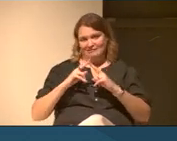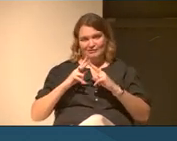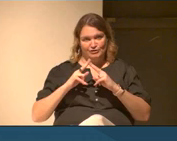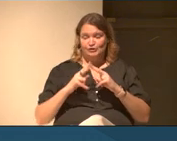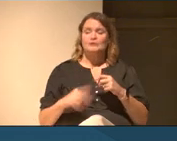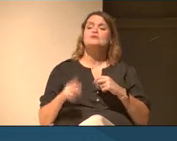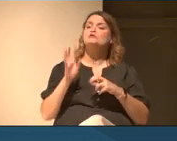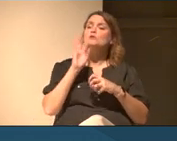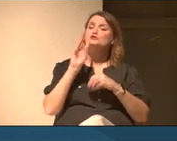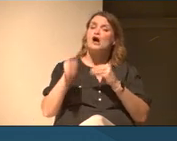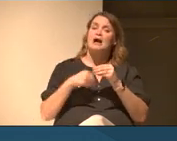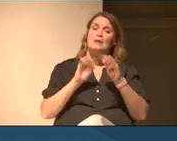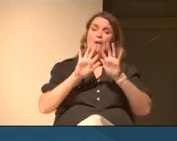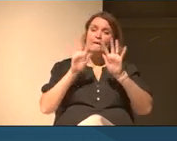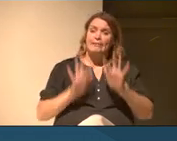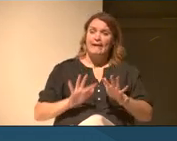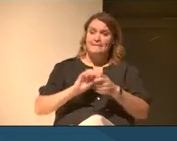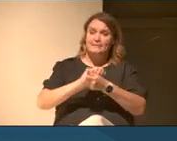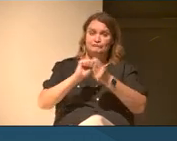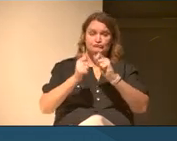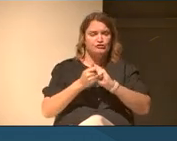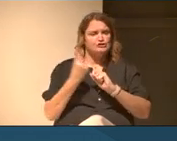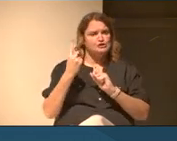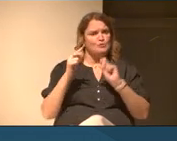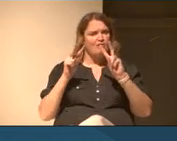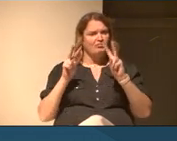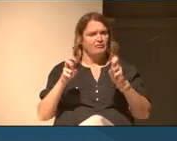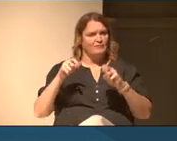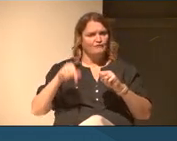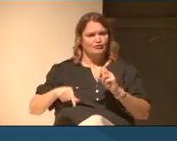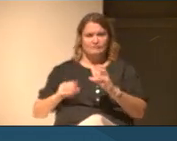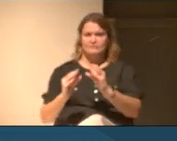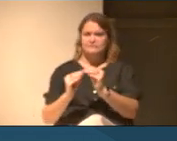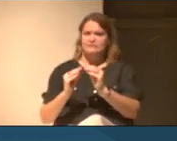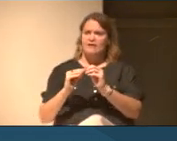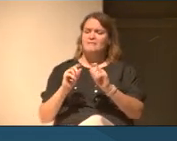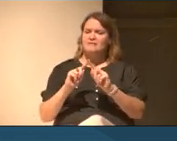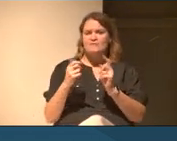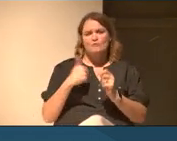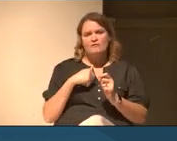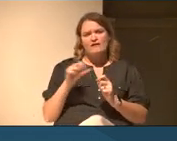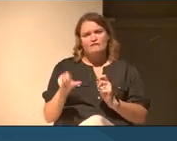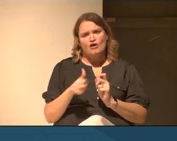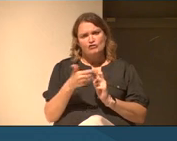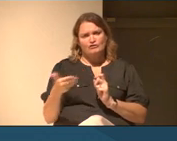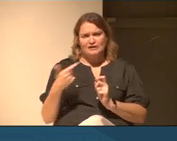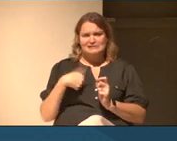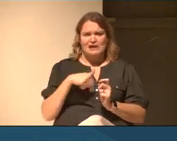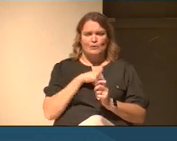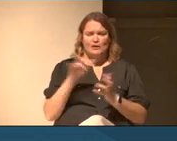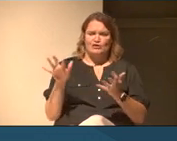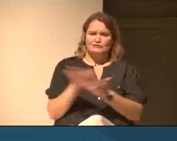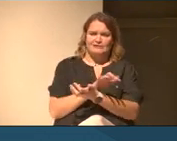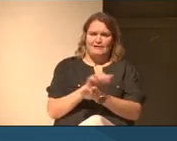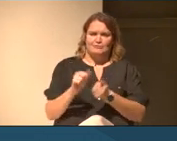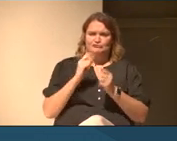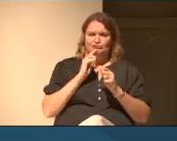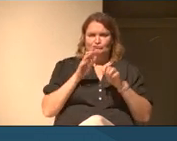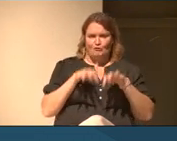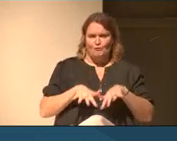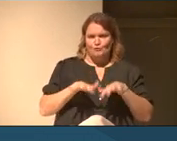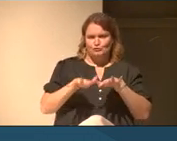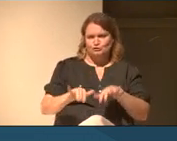about climate change, it's one of the themes of the summit. But there are other things we're doing to the ocean as well, as I'm sure many of you